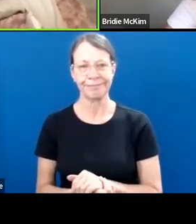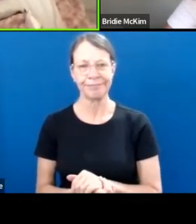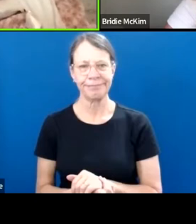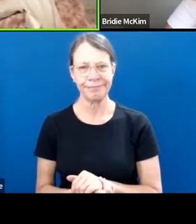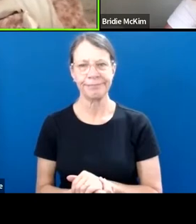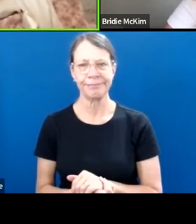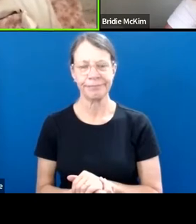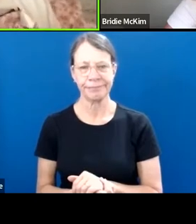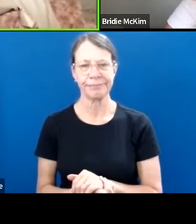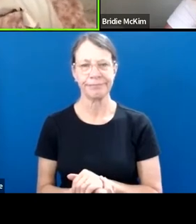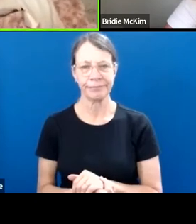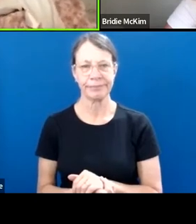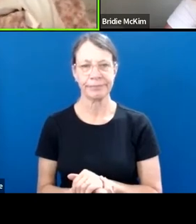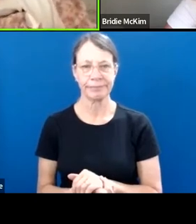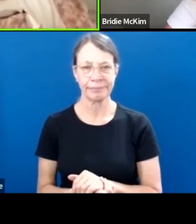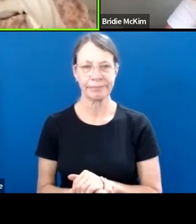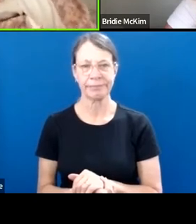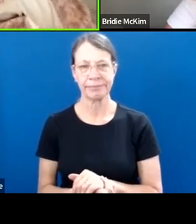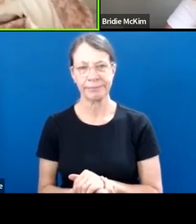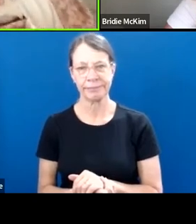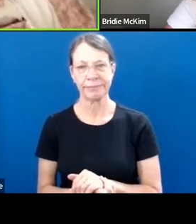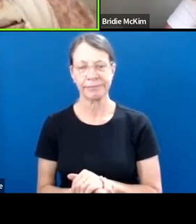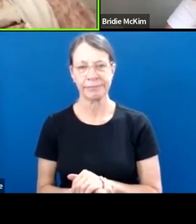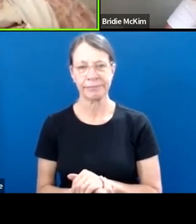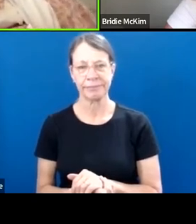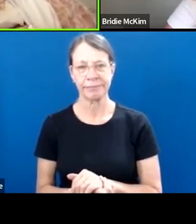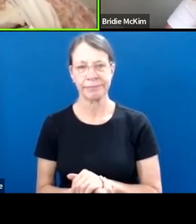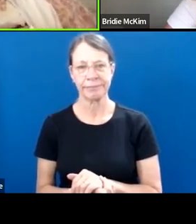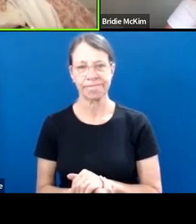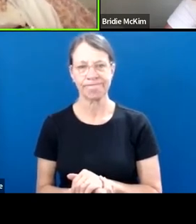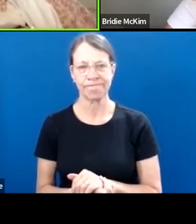a time and a place for